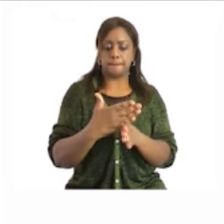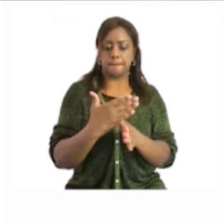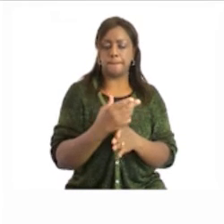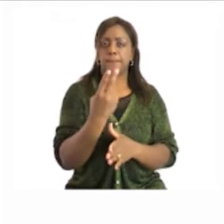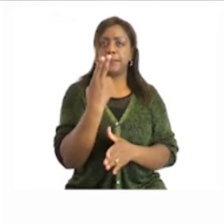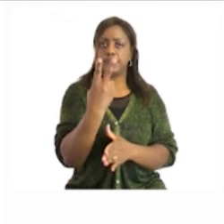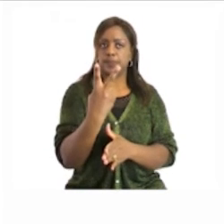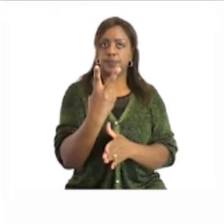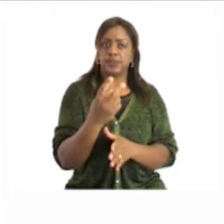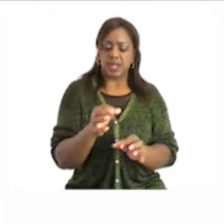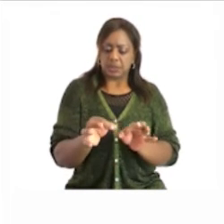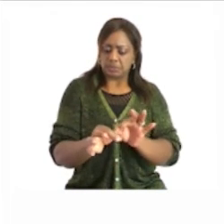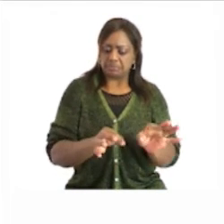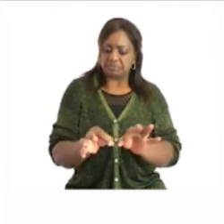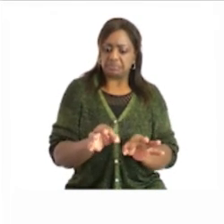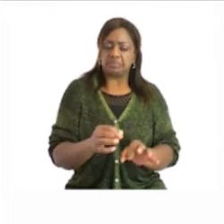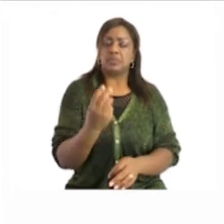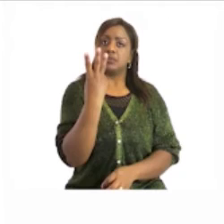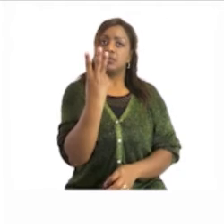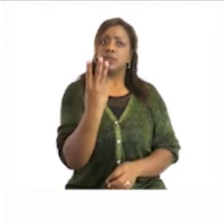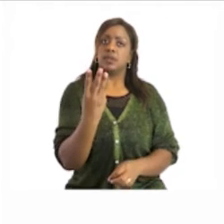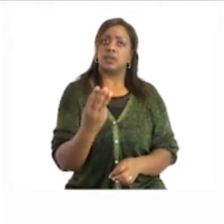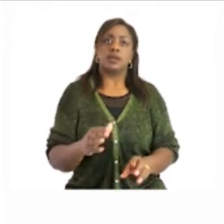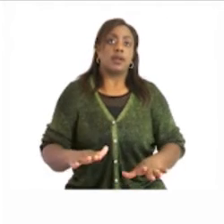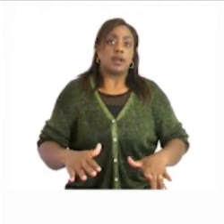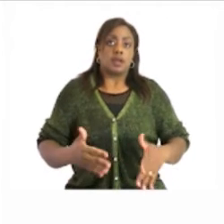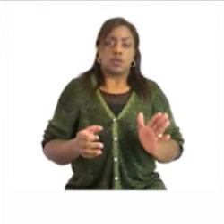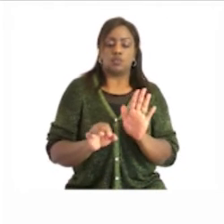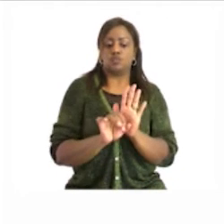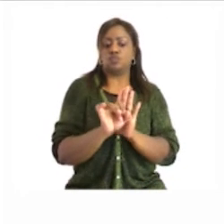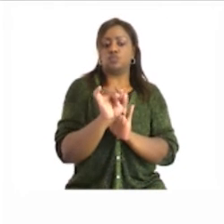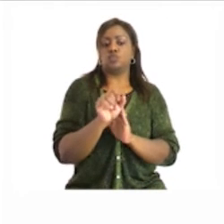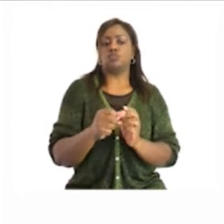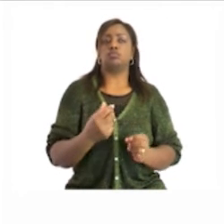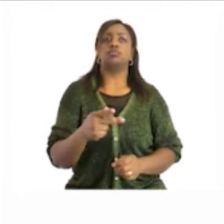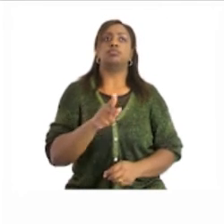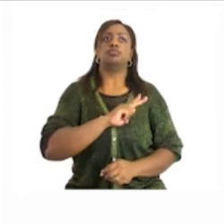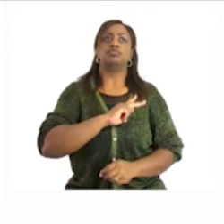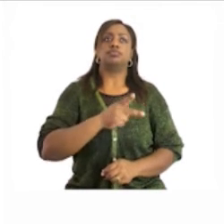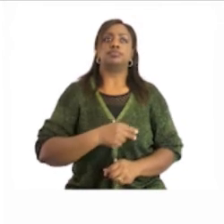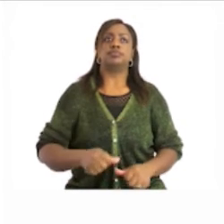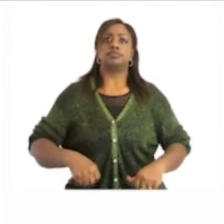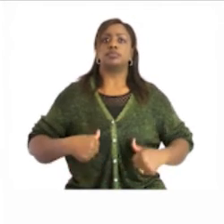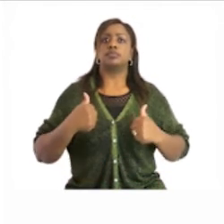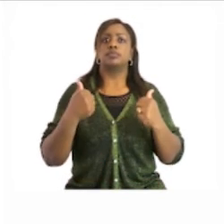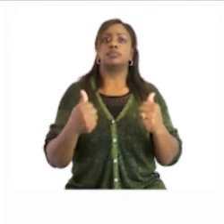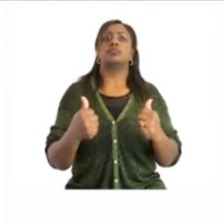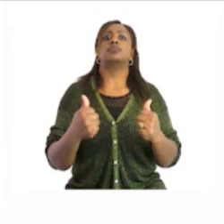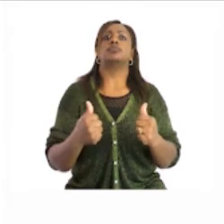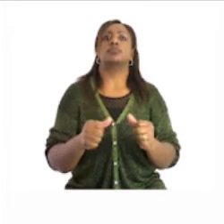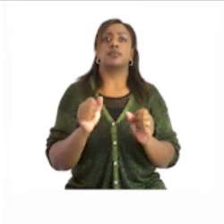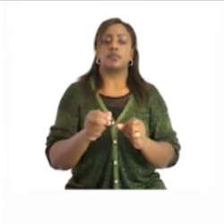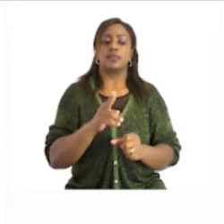3 ways how to promote personal health. And remember, we talked about this, so I am sure that you will be able to do this. But don't